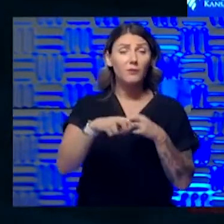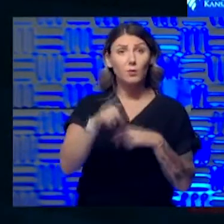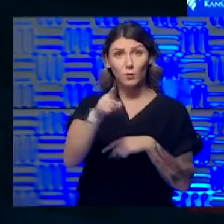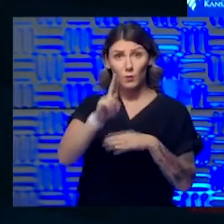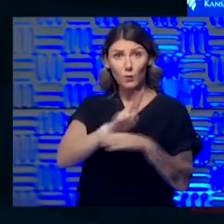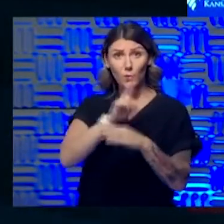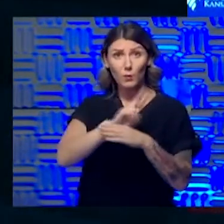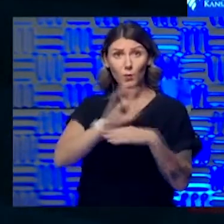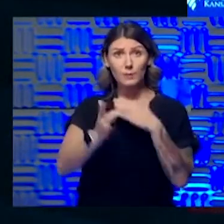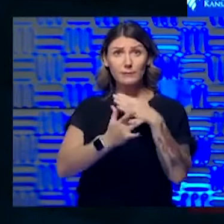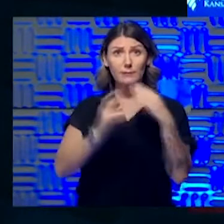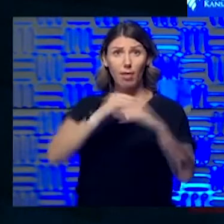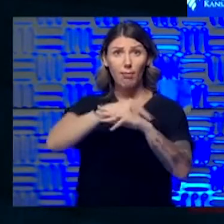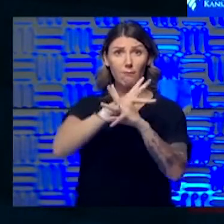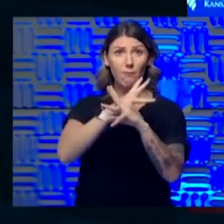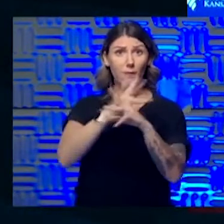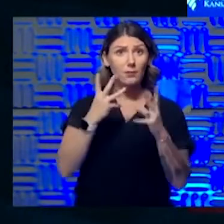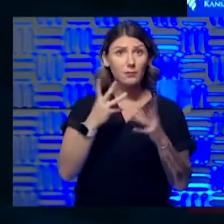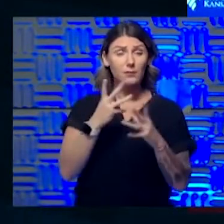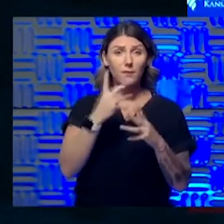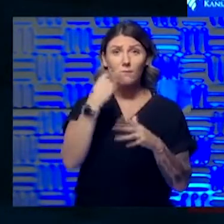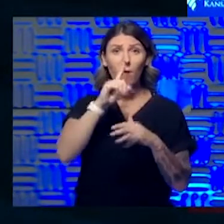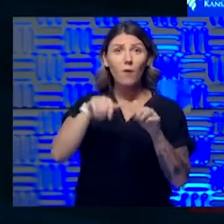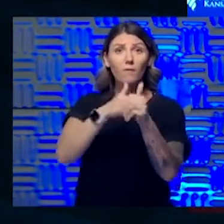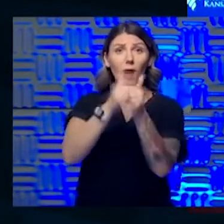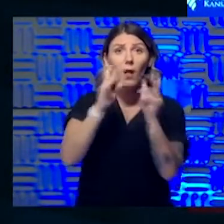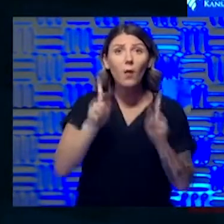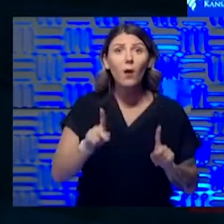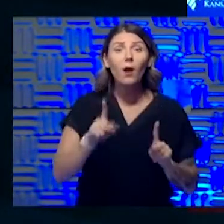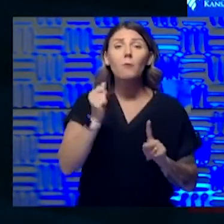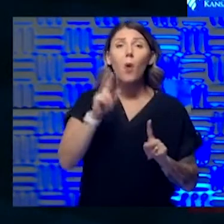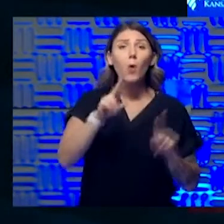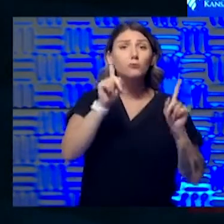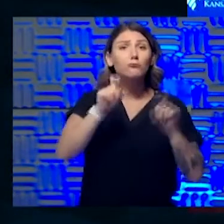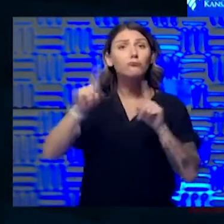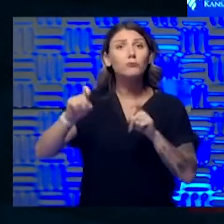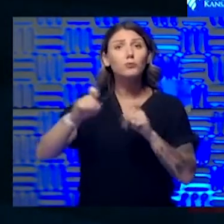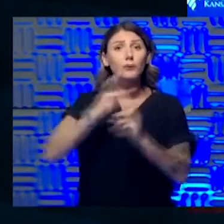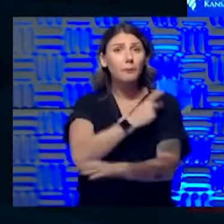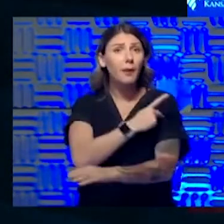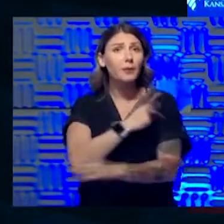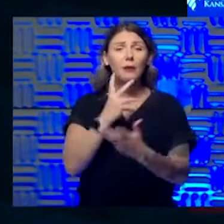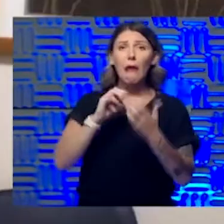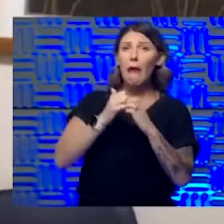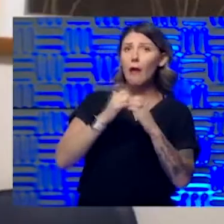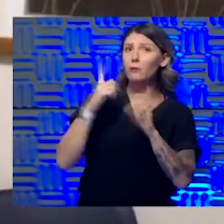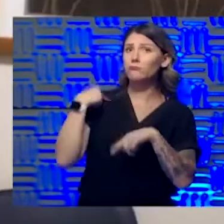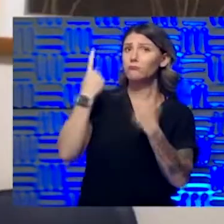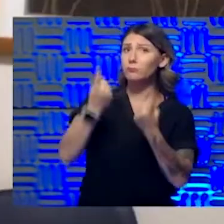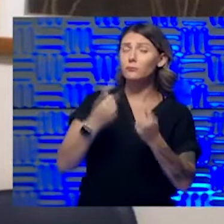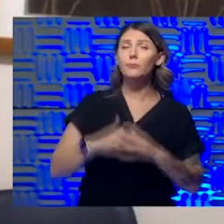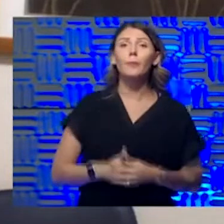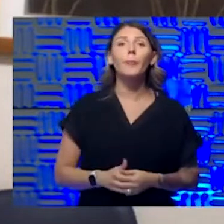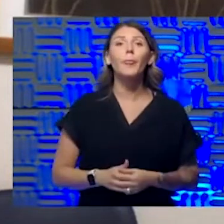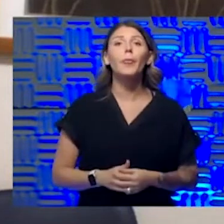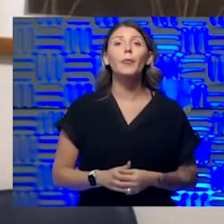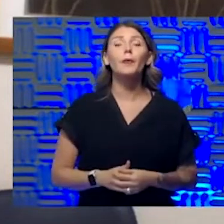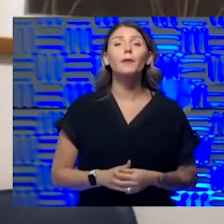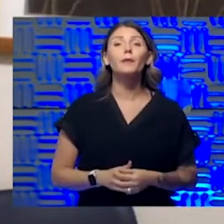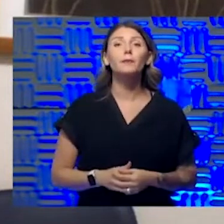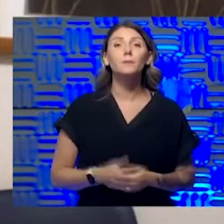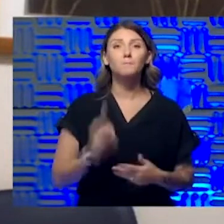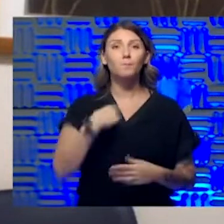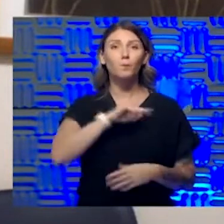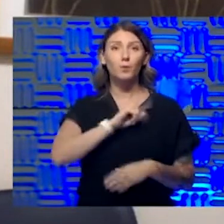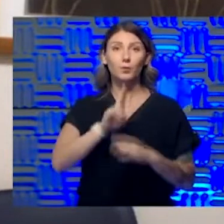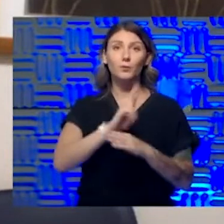telemedicine to help do follow-up or to maybe screen patients? And how's that going? We're using